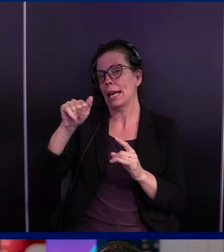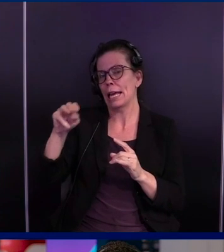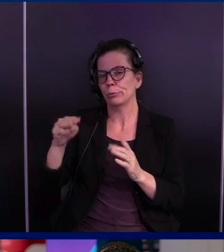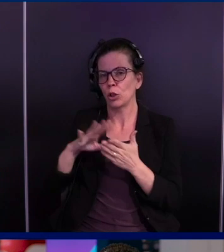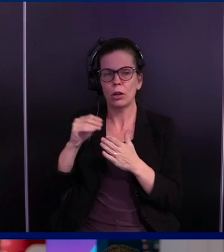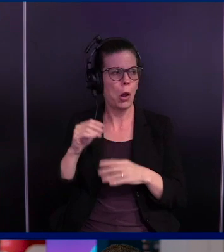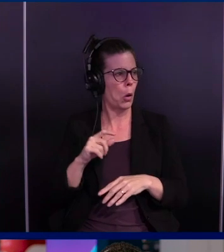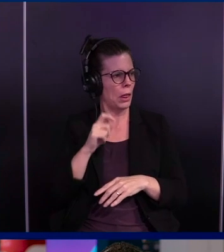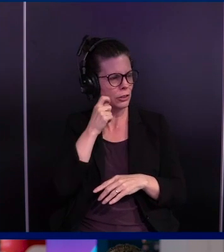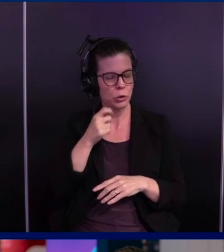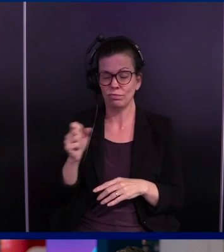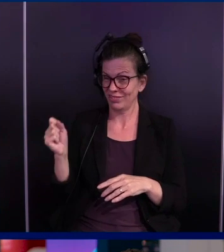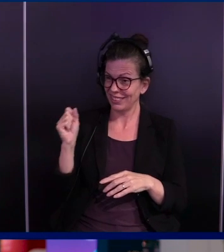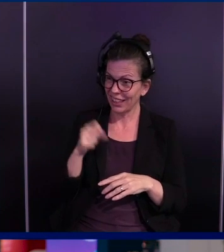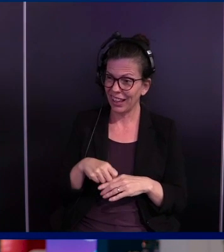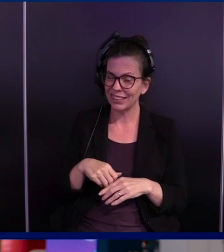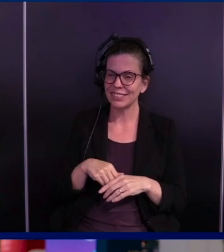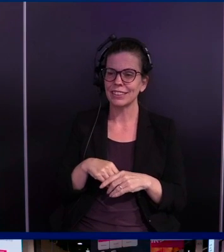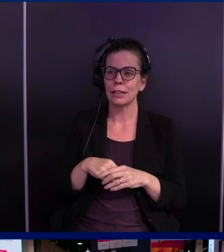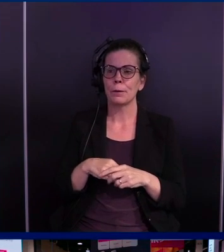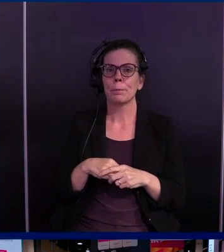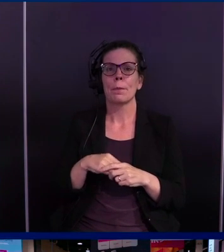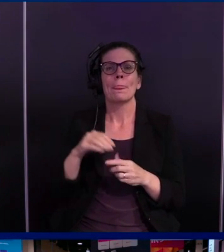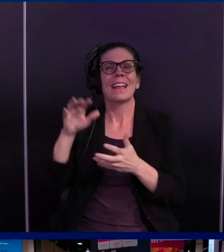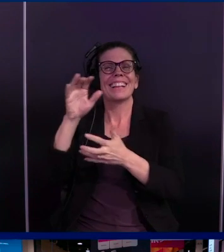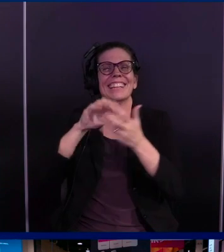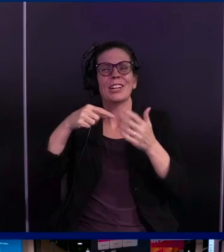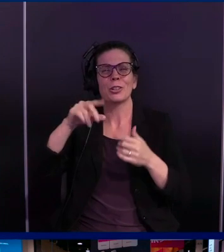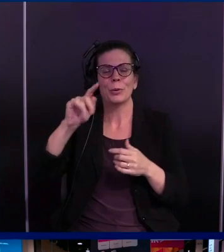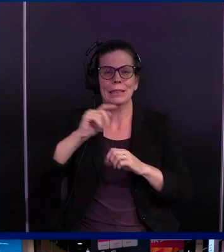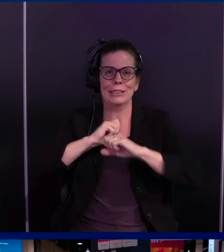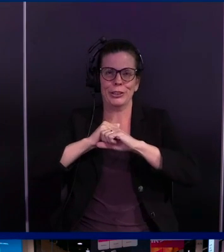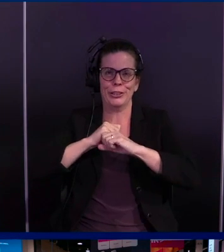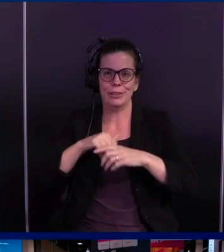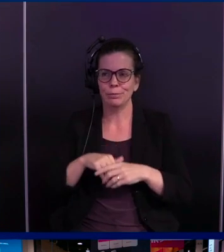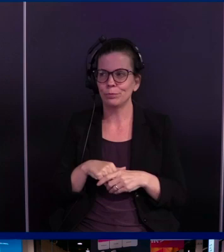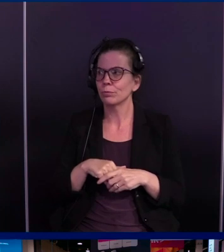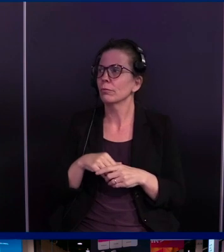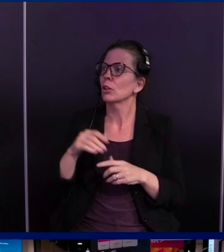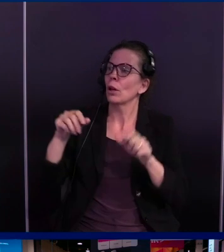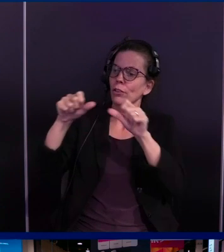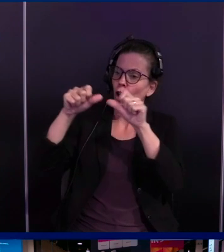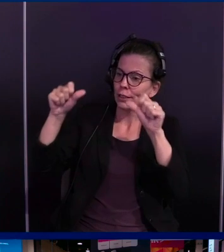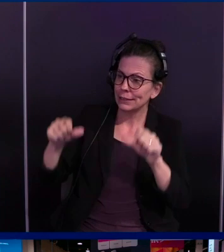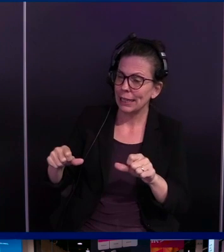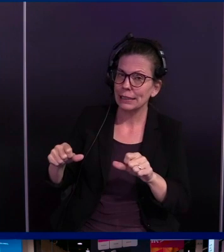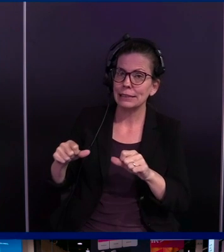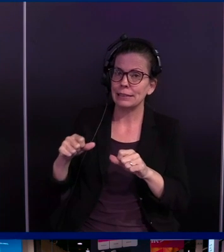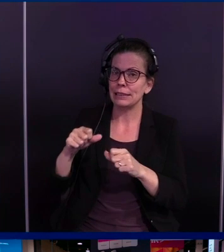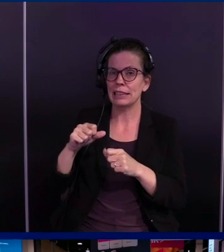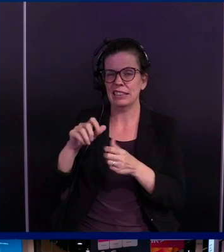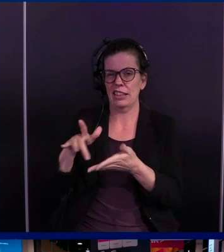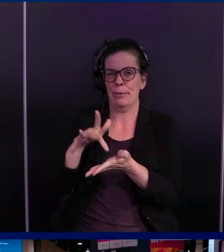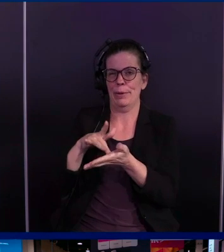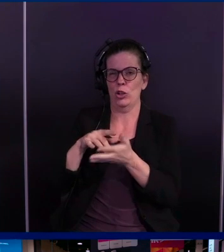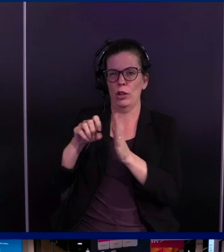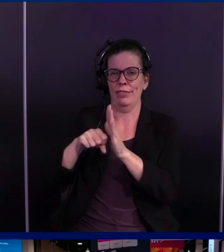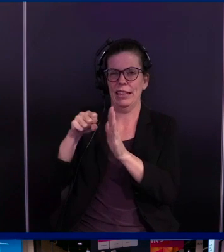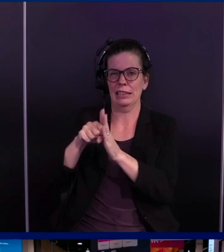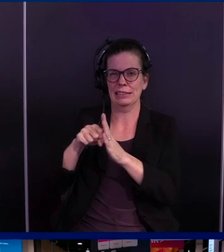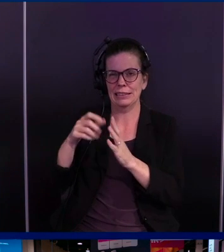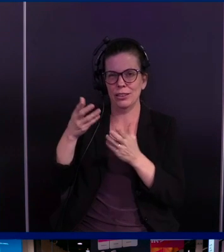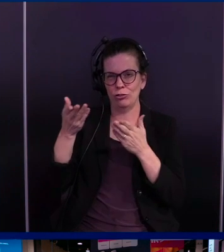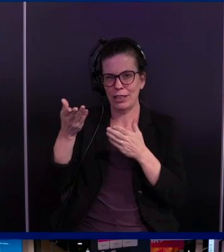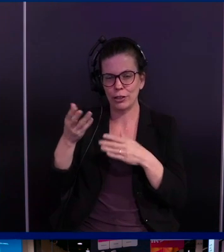That's cool. Yeah. So that's Cloud Quest security. You have architecting, that's mid-season right here.